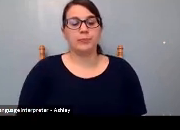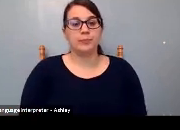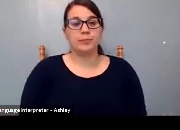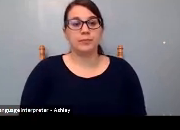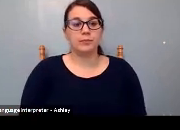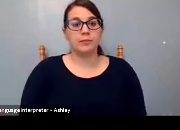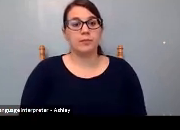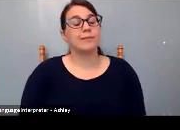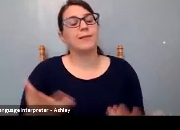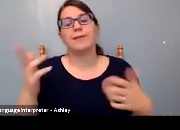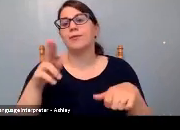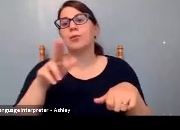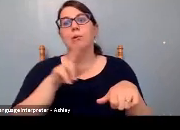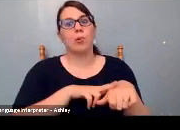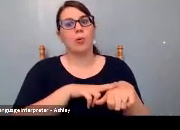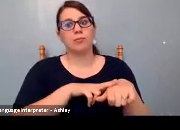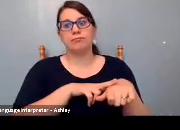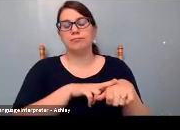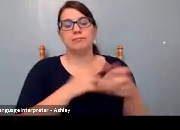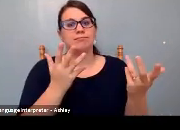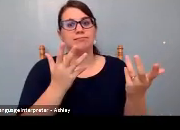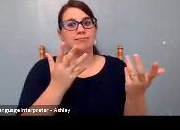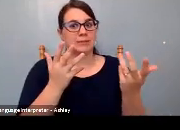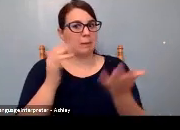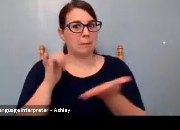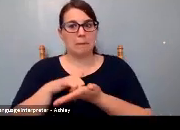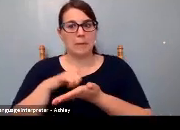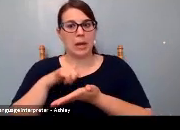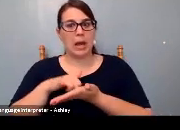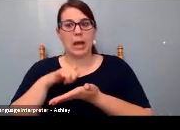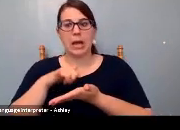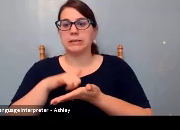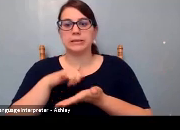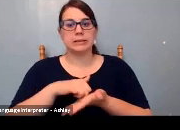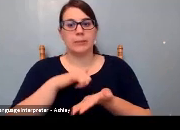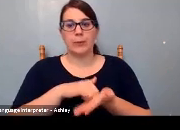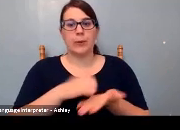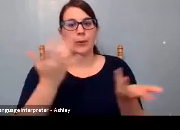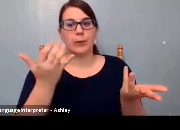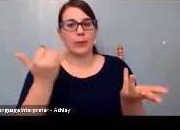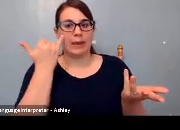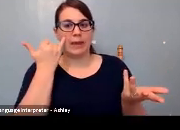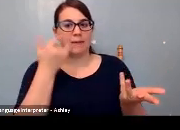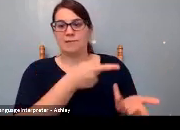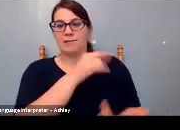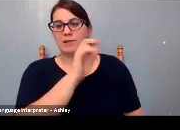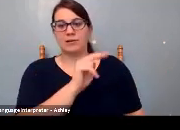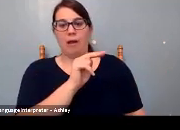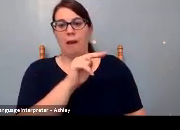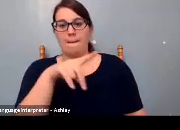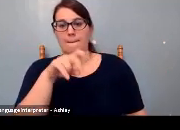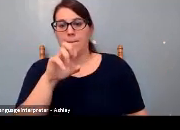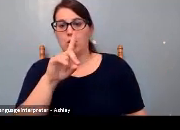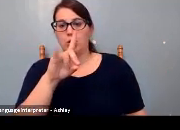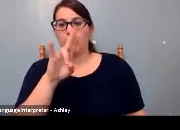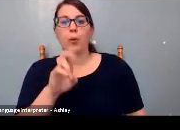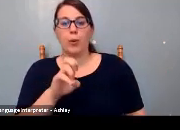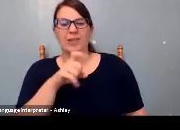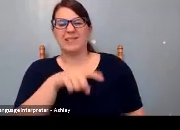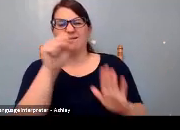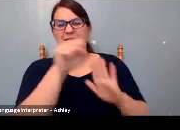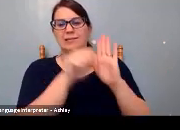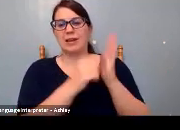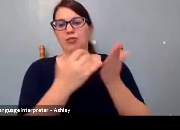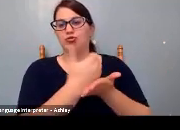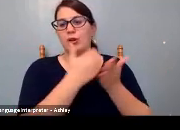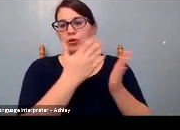course, the WVABLE program wouldn't be possible if not for the work of State Treasurer John Perdue. He supported the many West